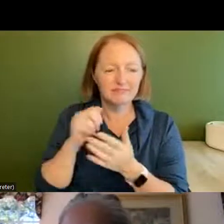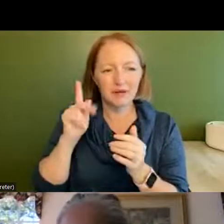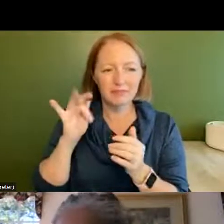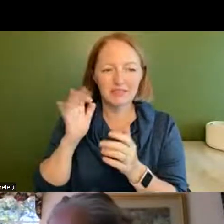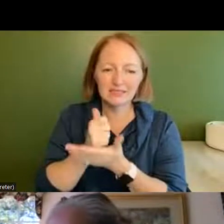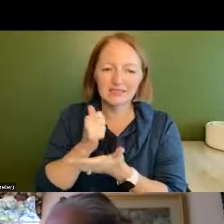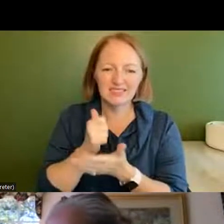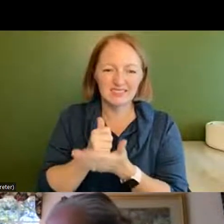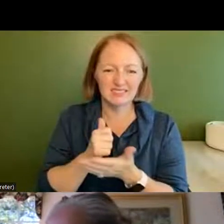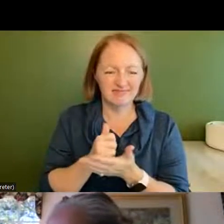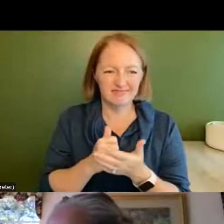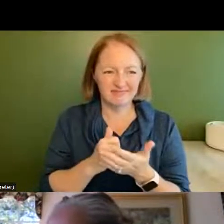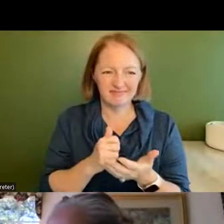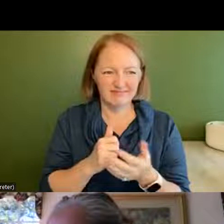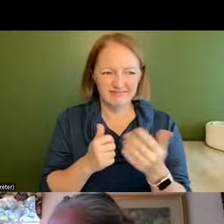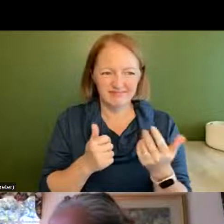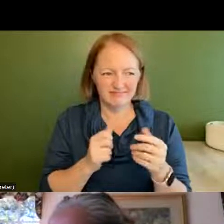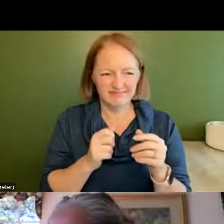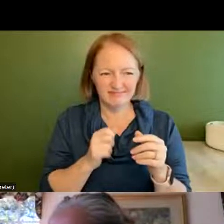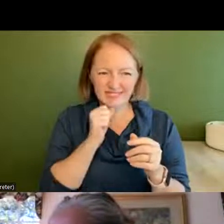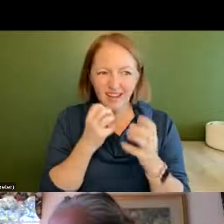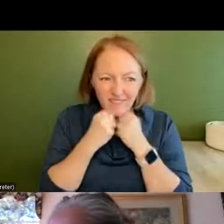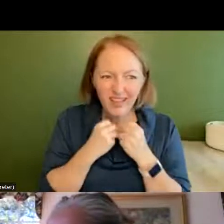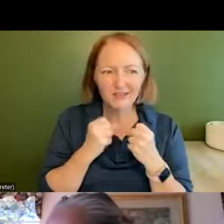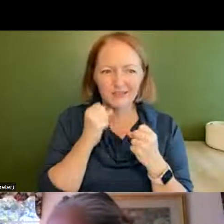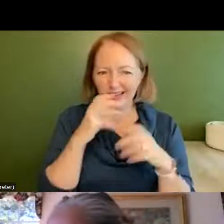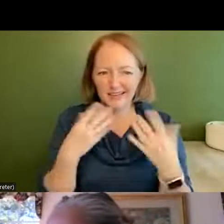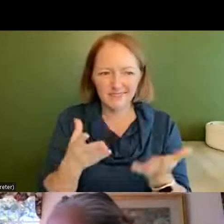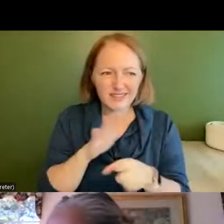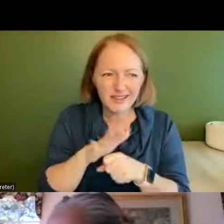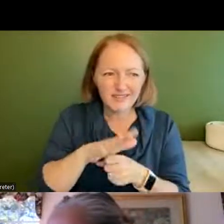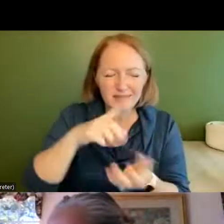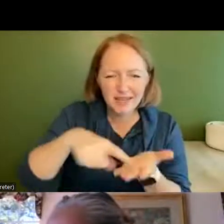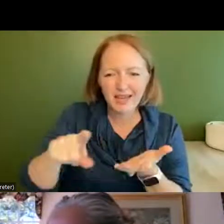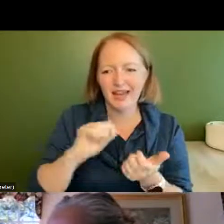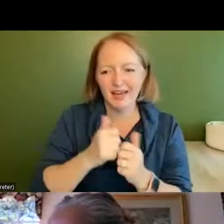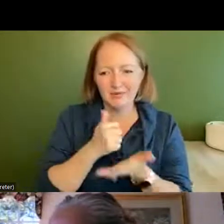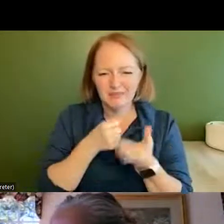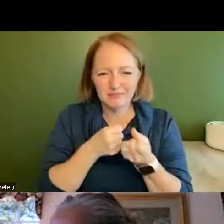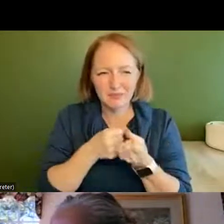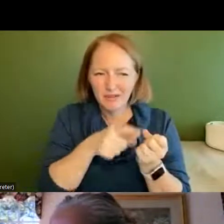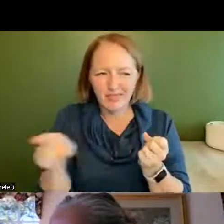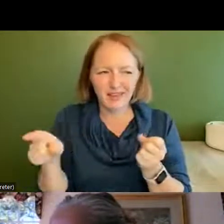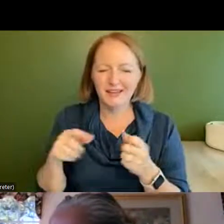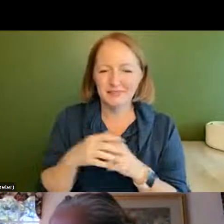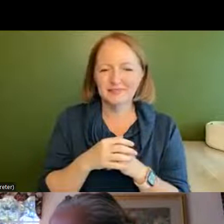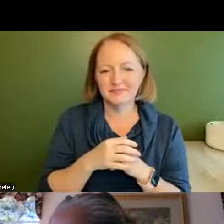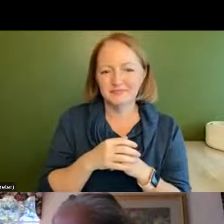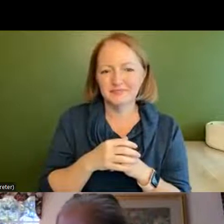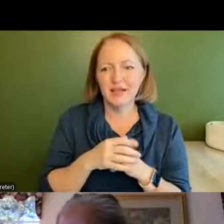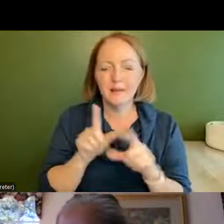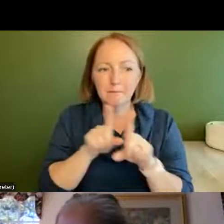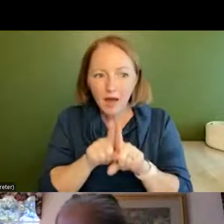under-resourced. And how do we provide a comprehensive approach to help support them in a model of